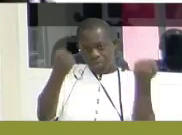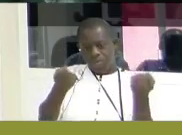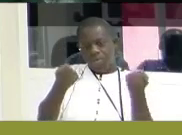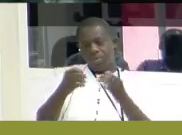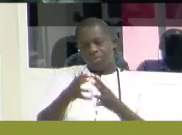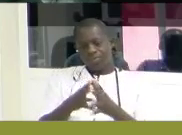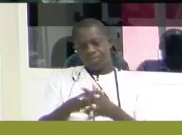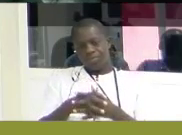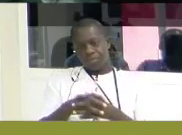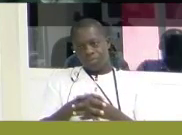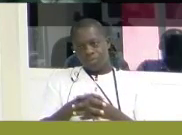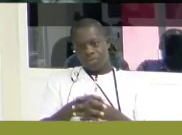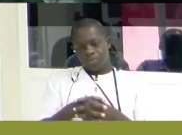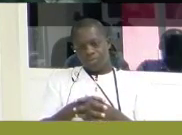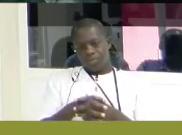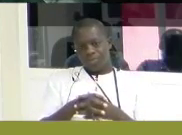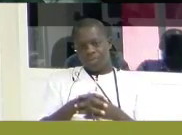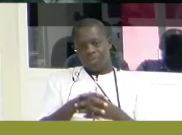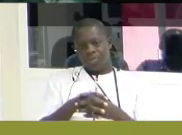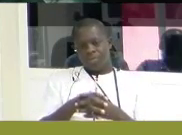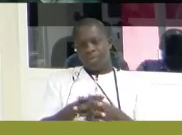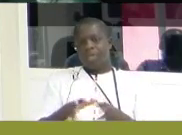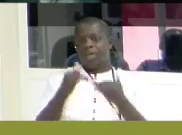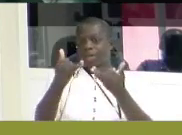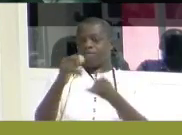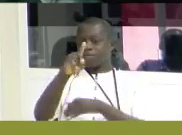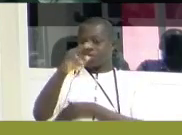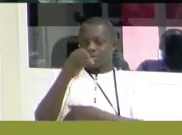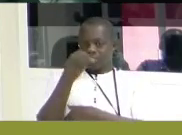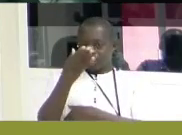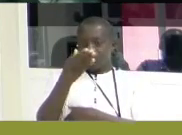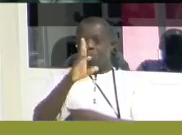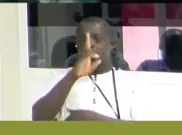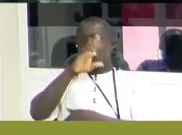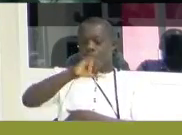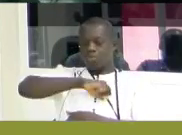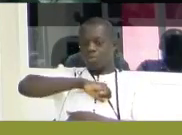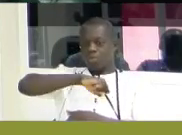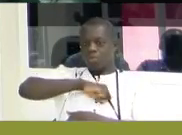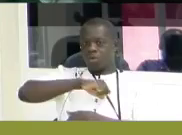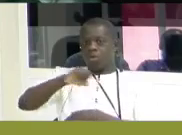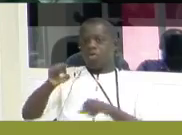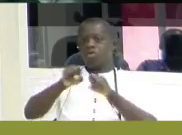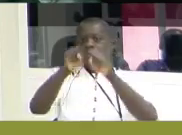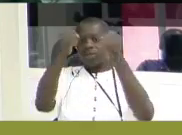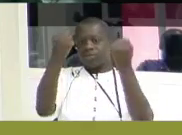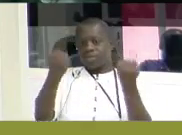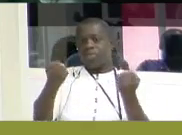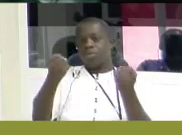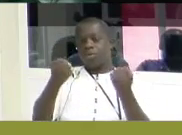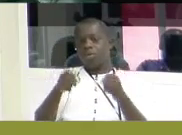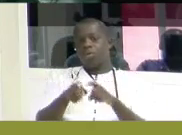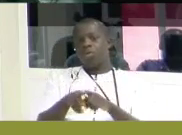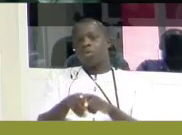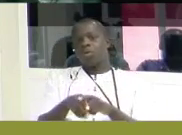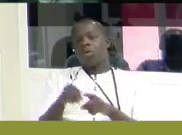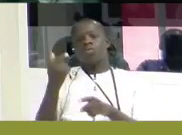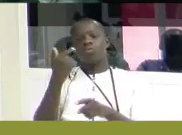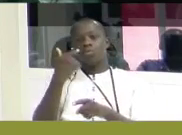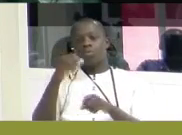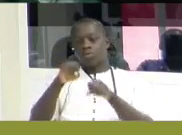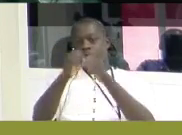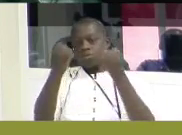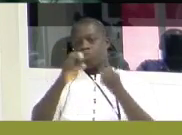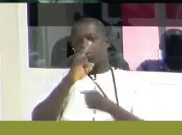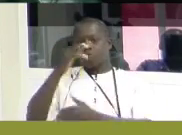So you're saying basically that the owners of the Daily Observer newspaper, or the owner of the Daily Observer newspaper, who was a